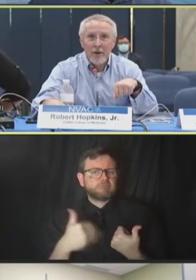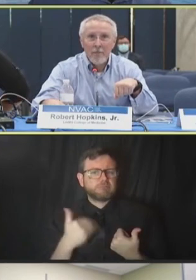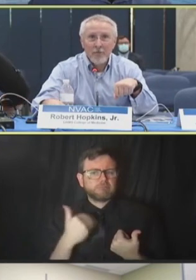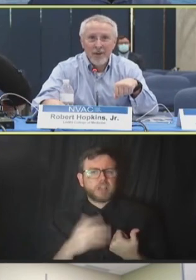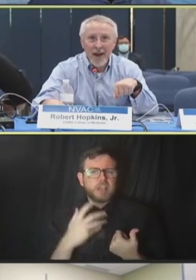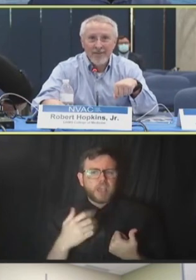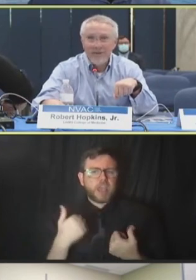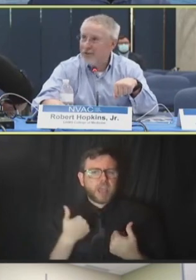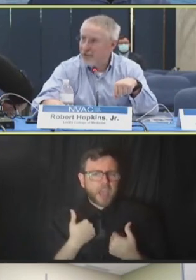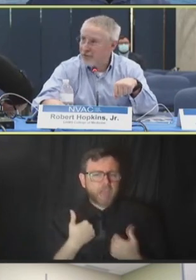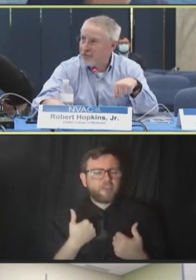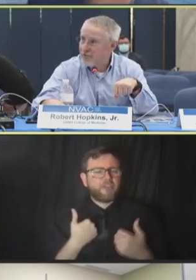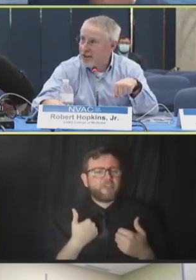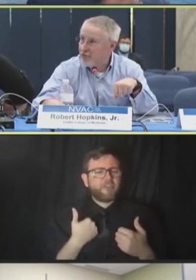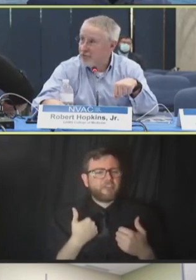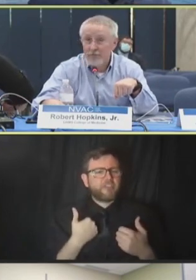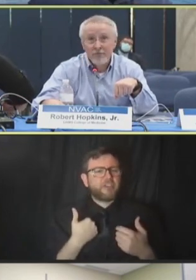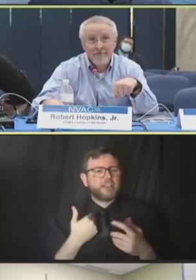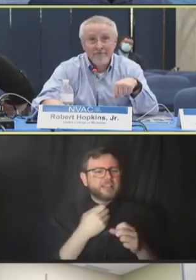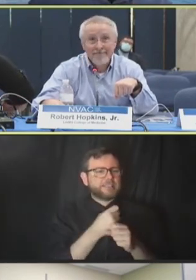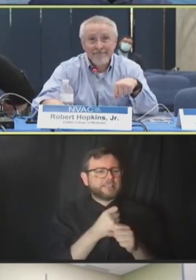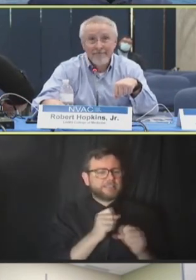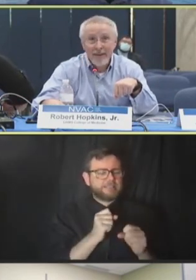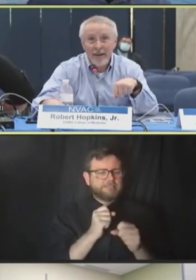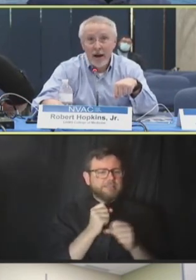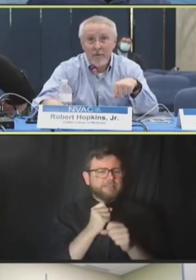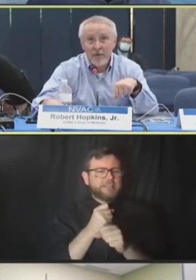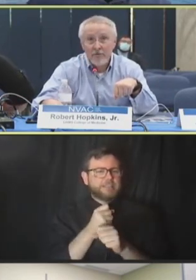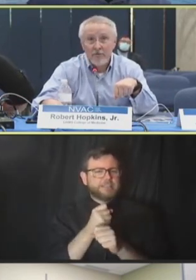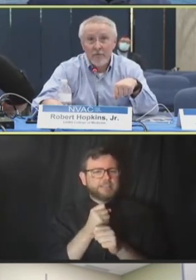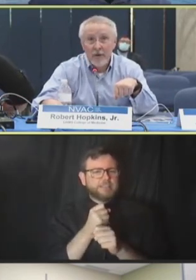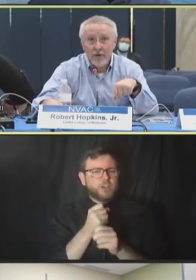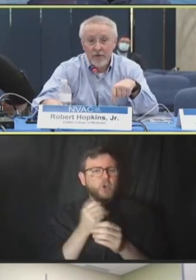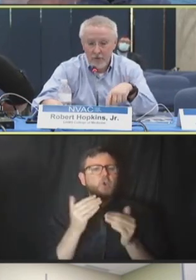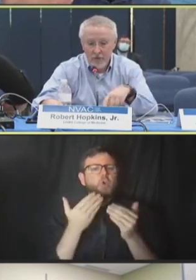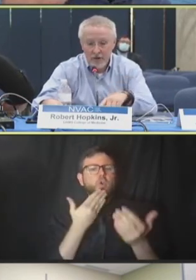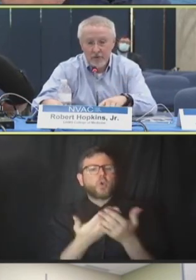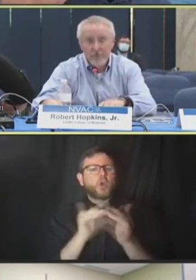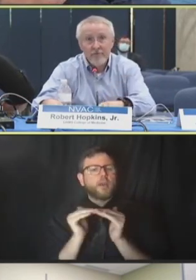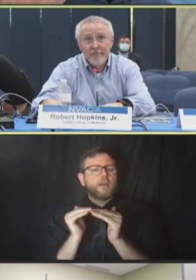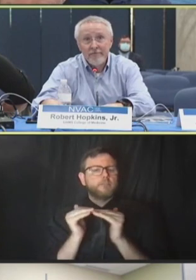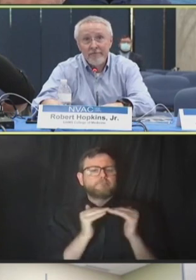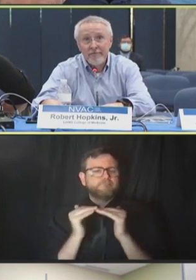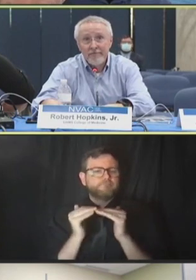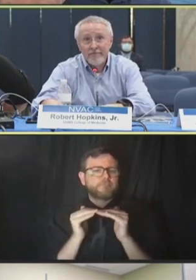footprint on both sides of those issues. Any comments from either of our presenters?